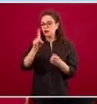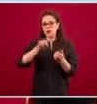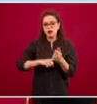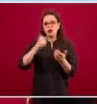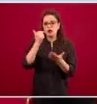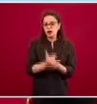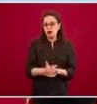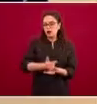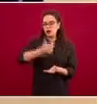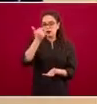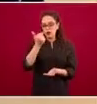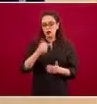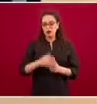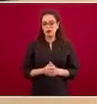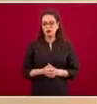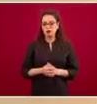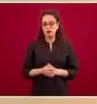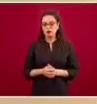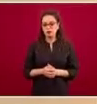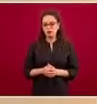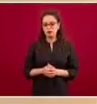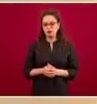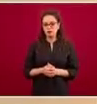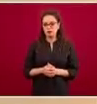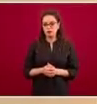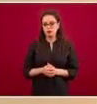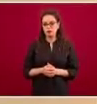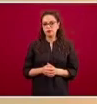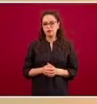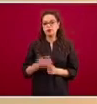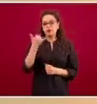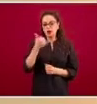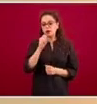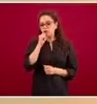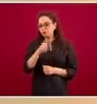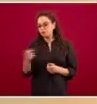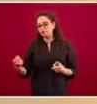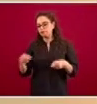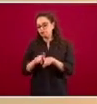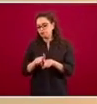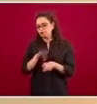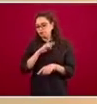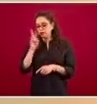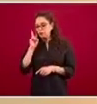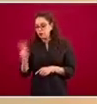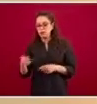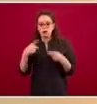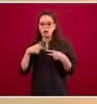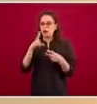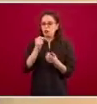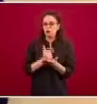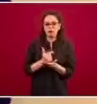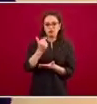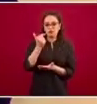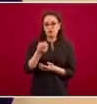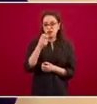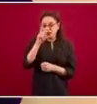variation, an upward trend out of the norm when talking about pneumonia. That is very